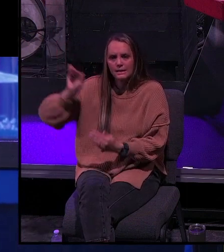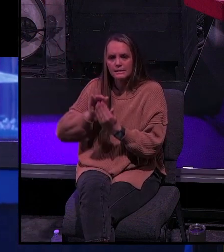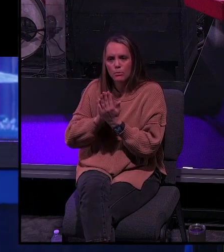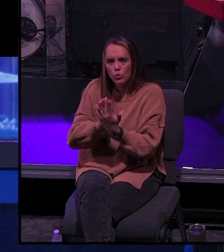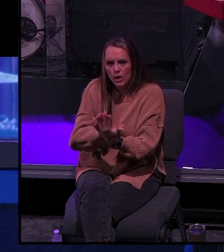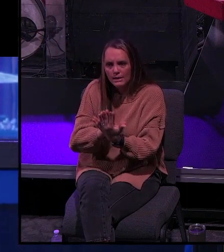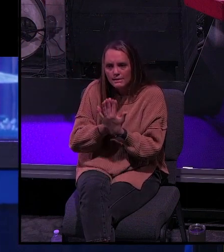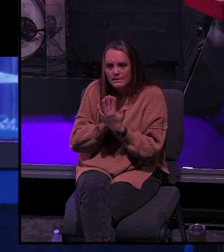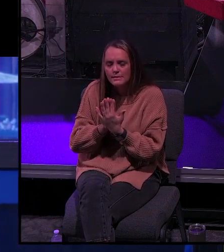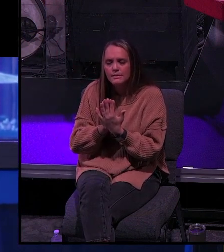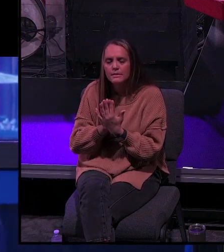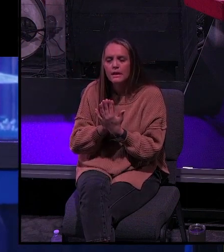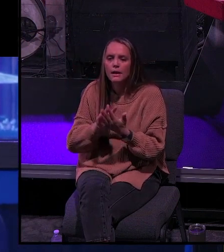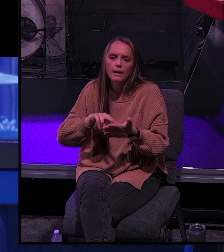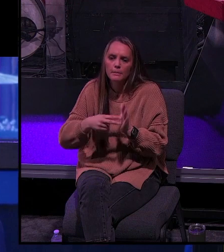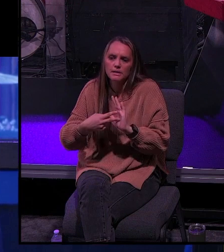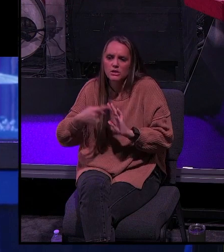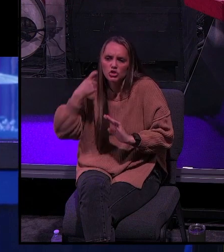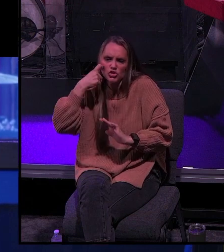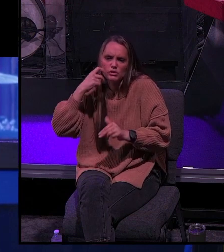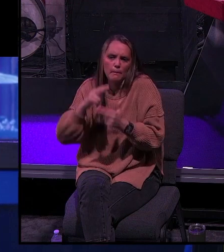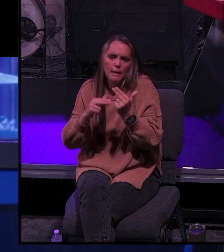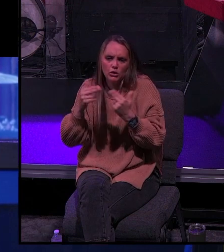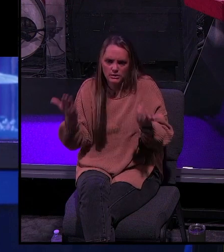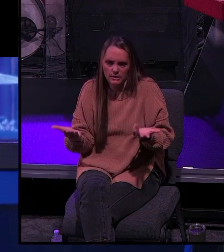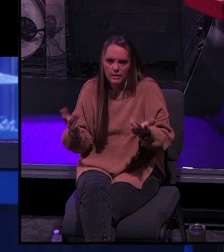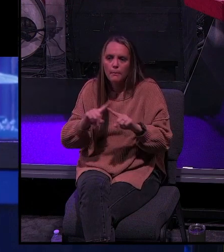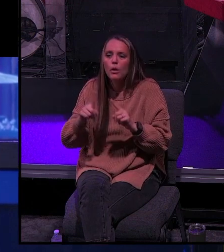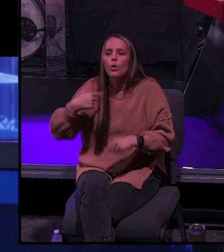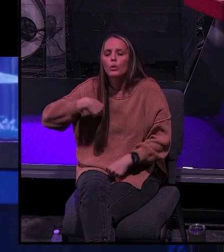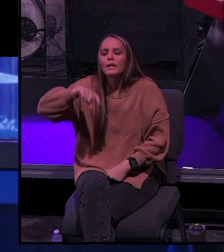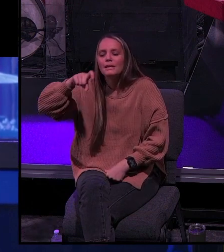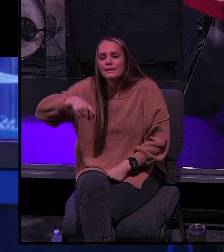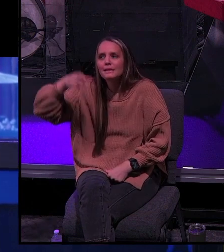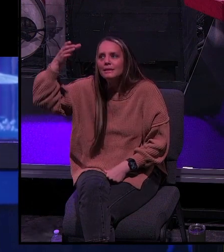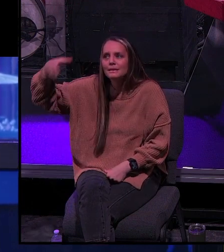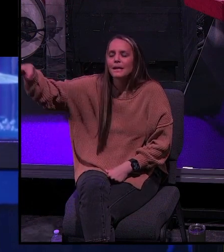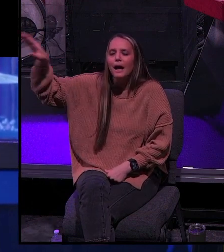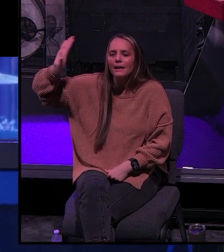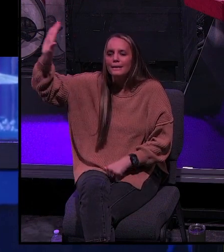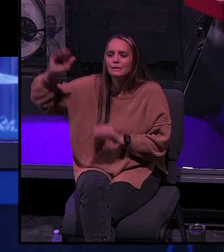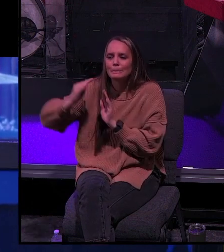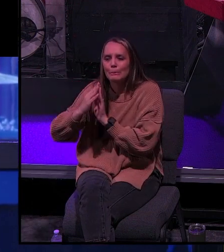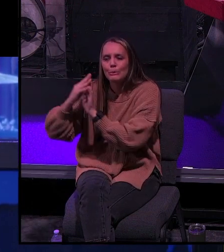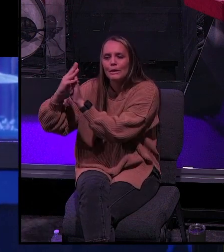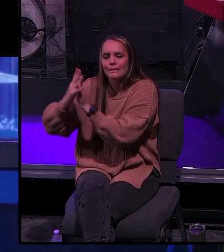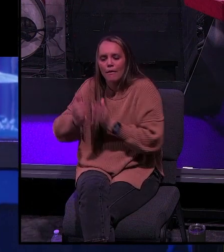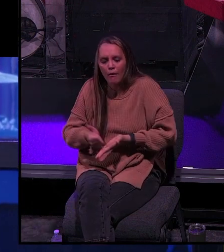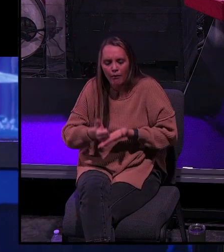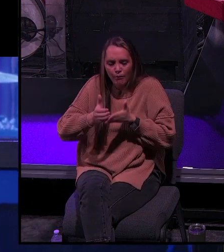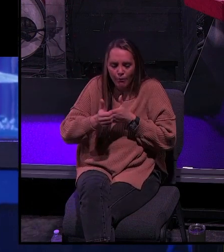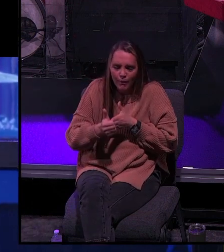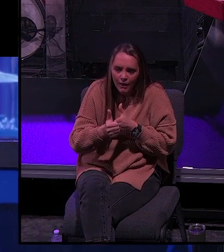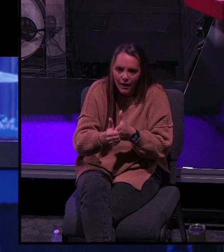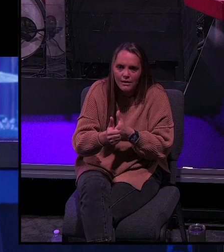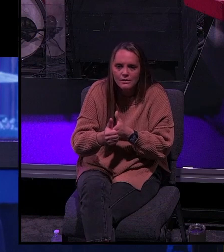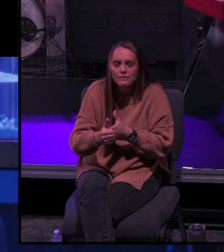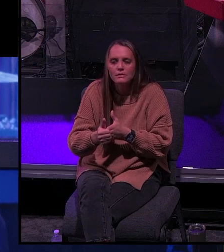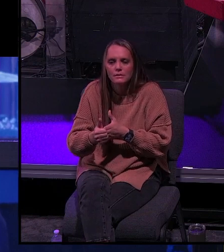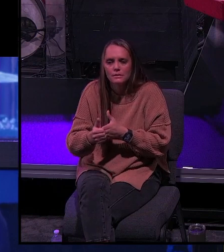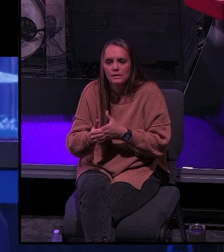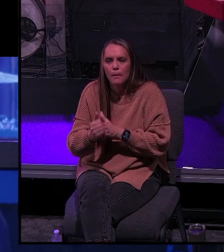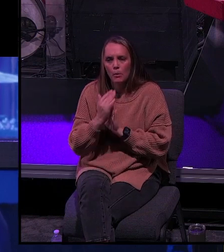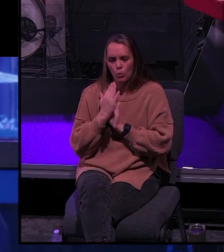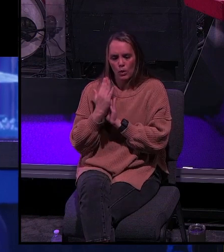of God today leading us, guiding us, directing us in our lives. And so Israel,